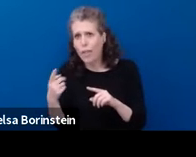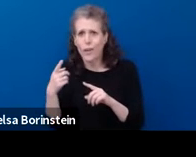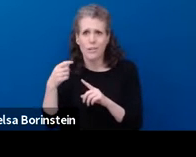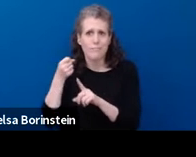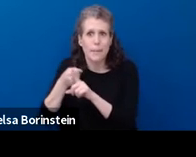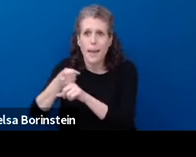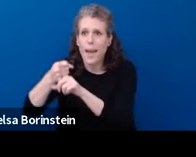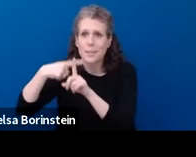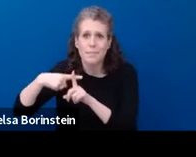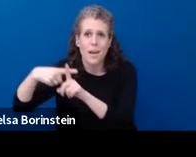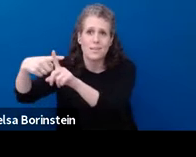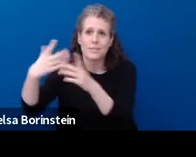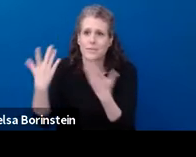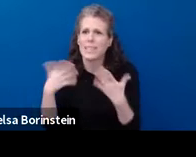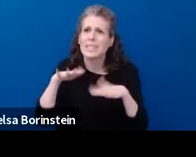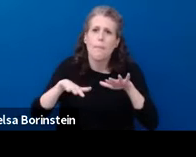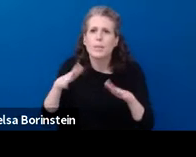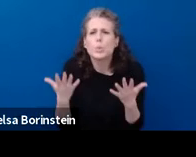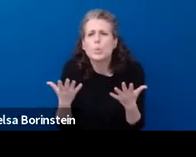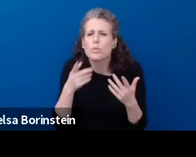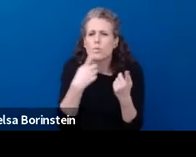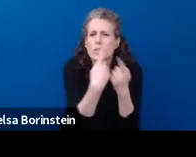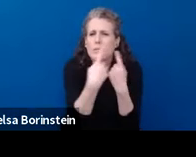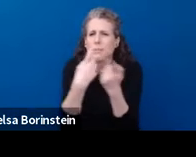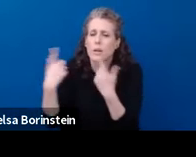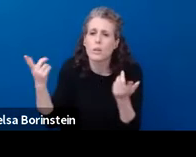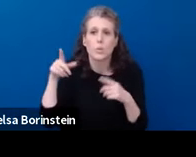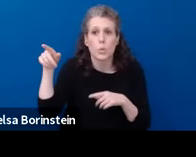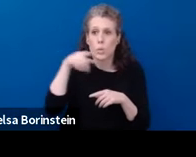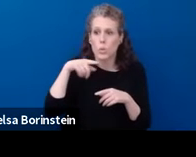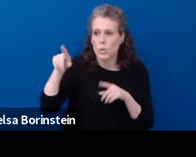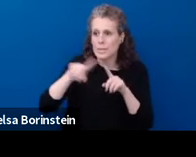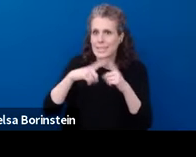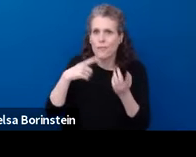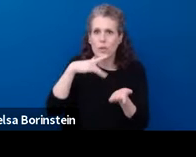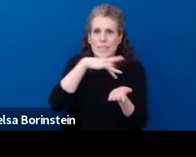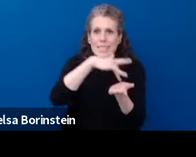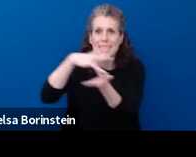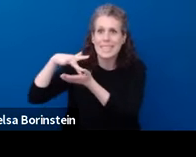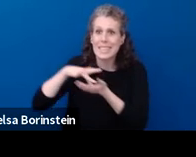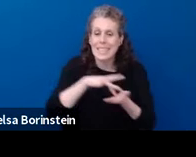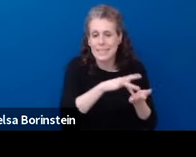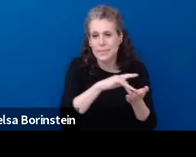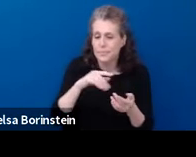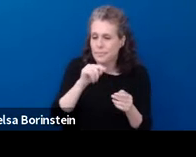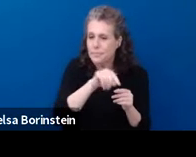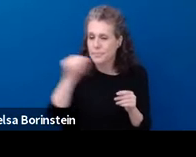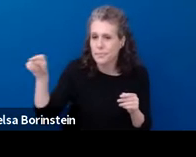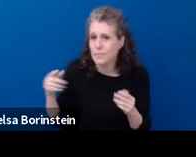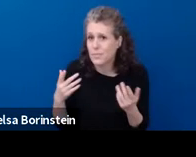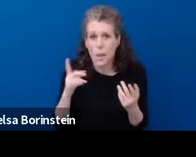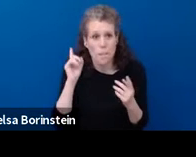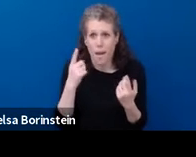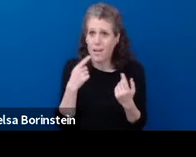depending on who you're talking to. And talking to municipalities, it's a part of